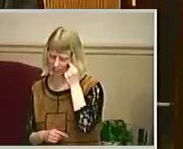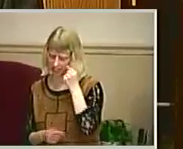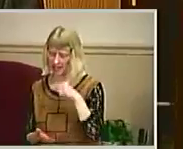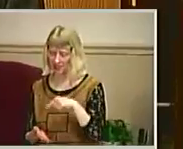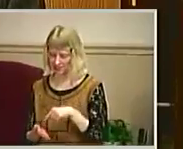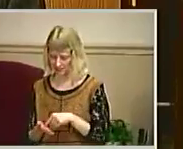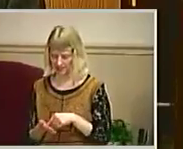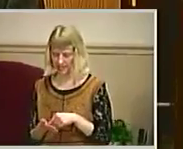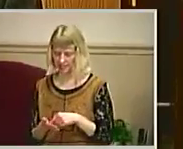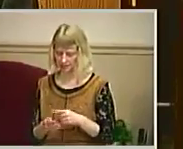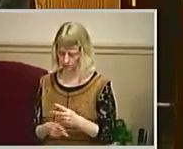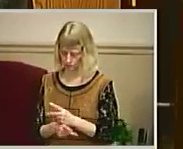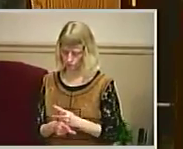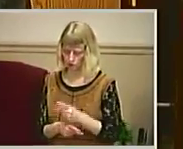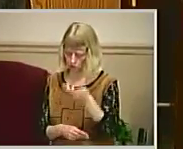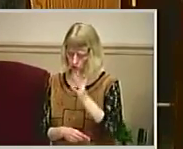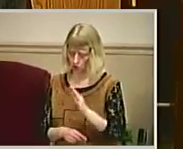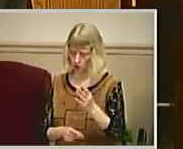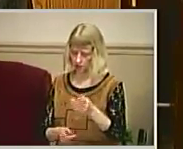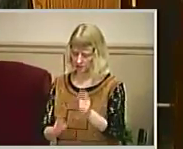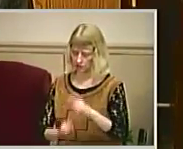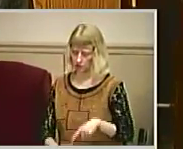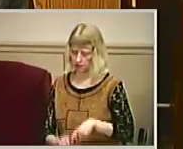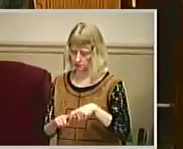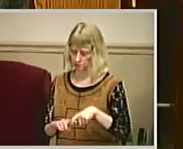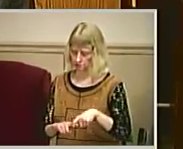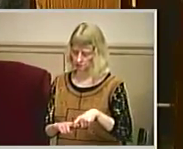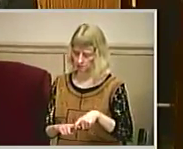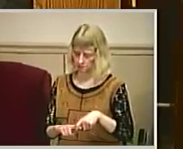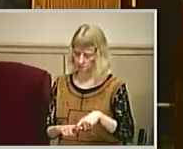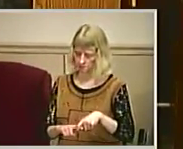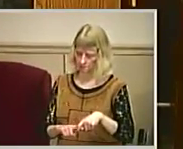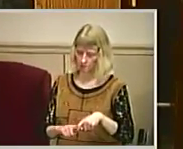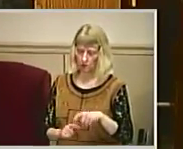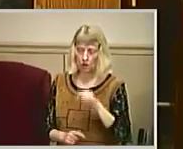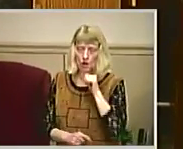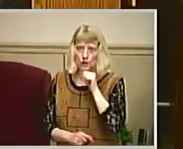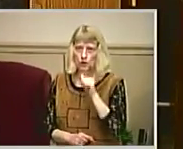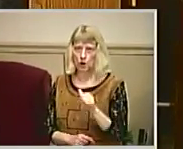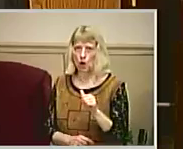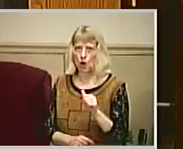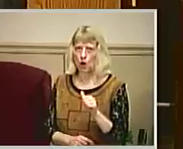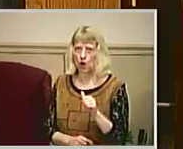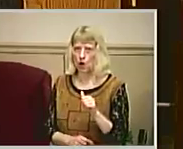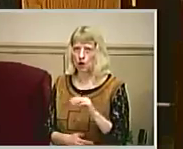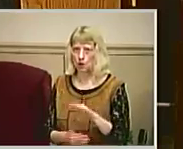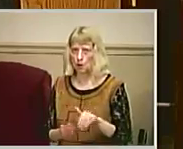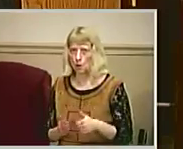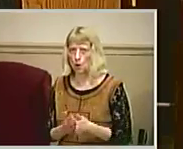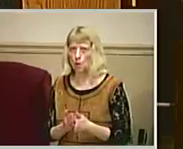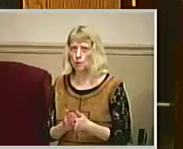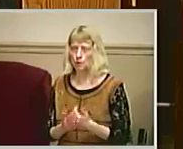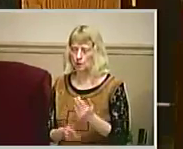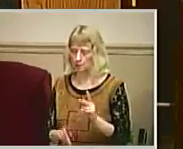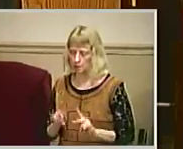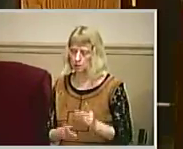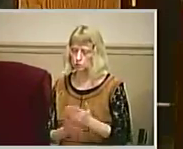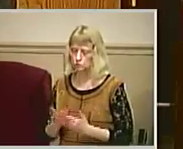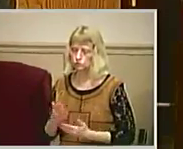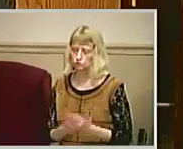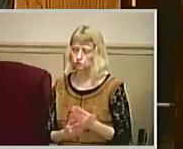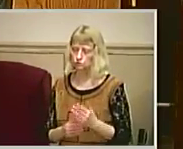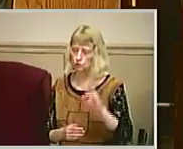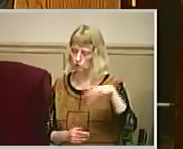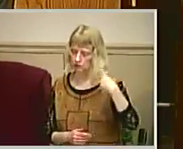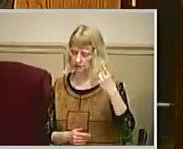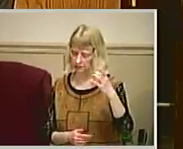administration, God has given us a reprieve. And it's not all in the hands of the people that sit in Washington, D.C.